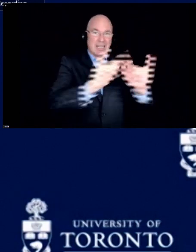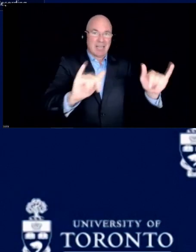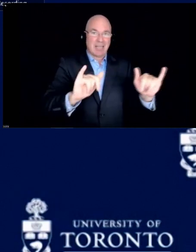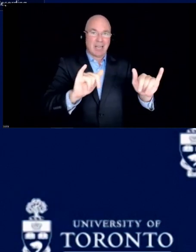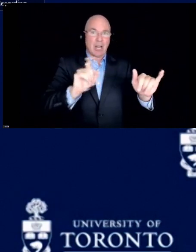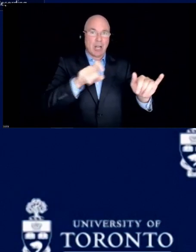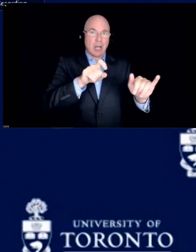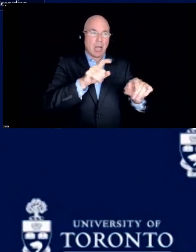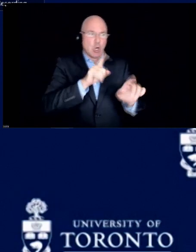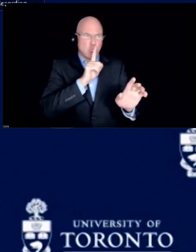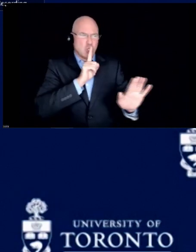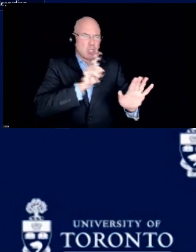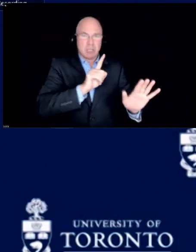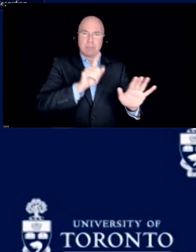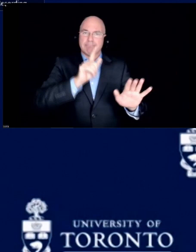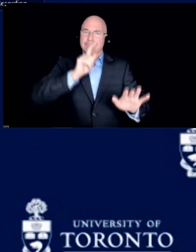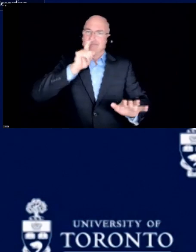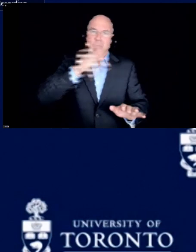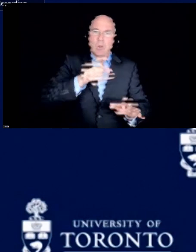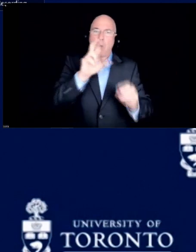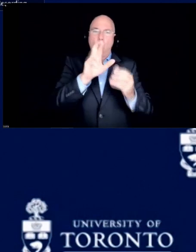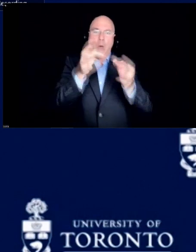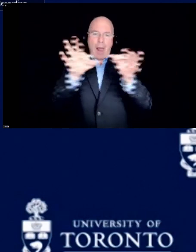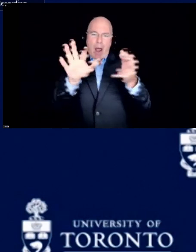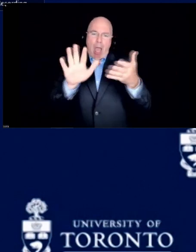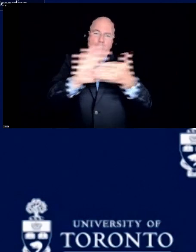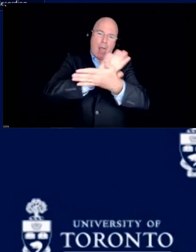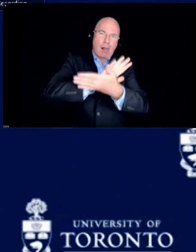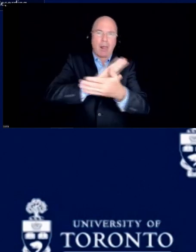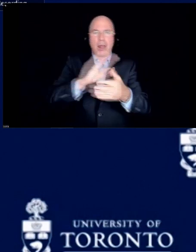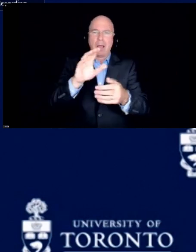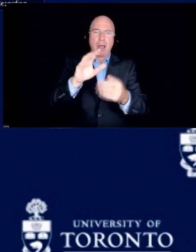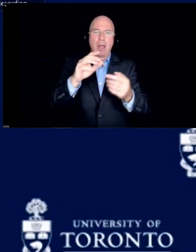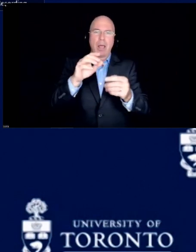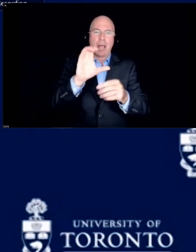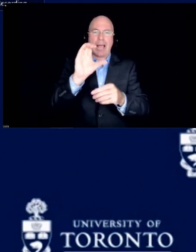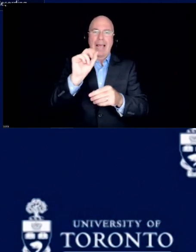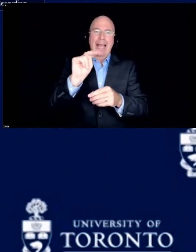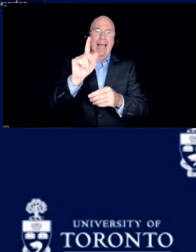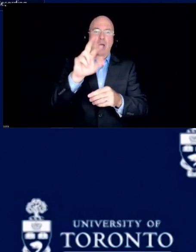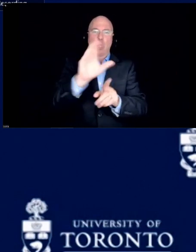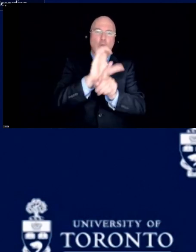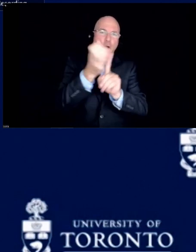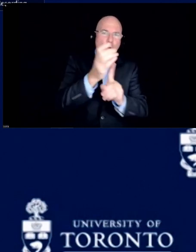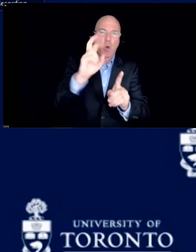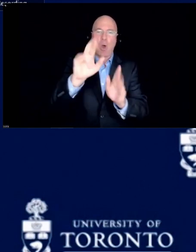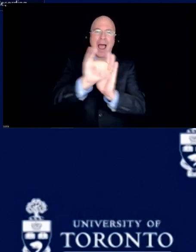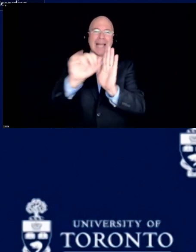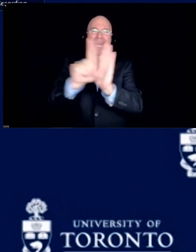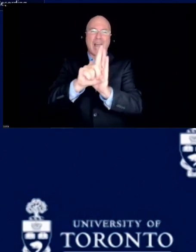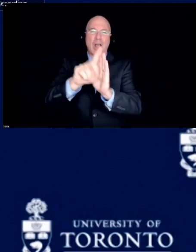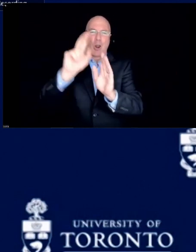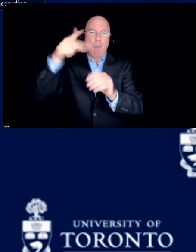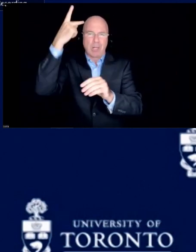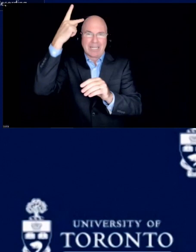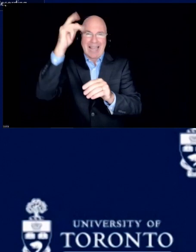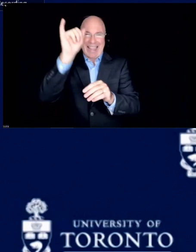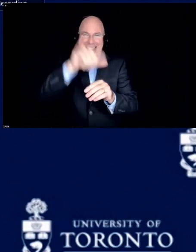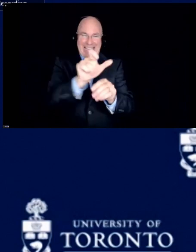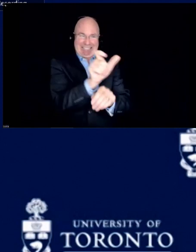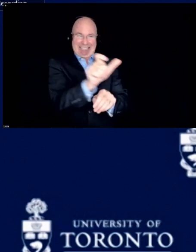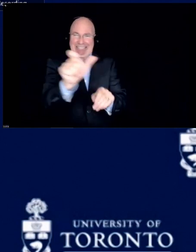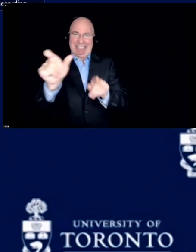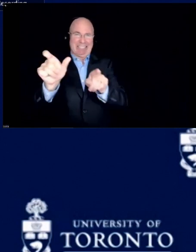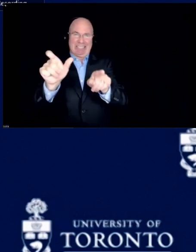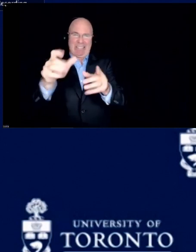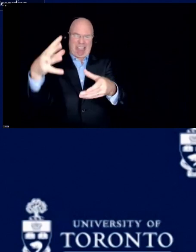muffled through such coded phrases as cancel culture or identity politics, which terms are deliberately infused with negative